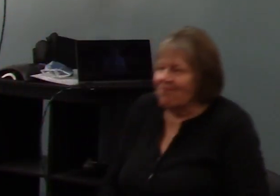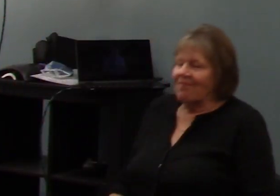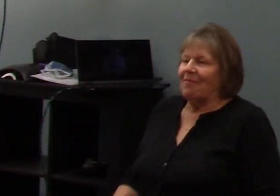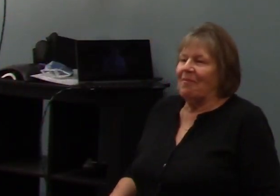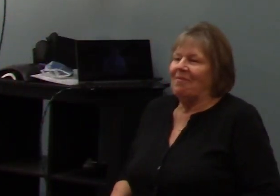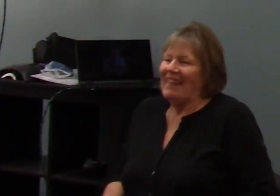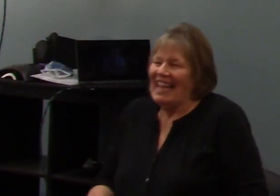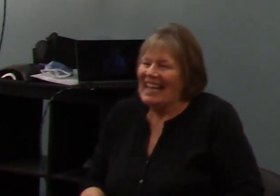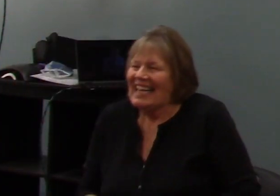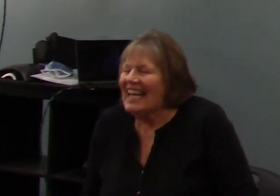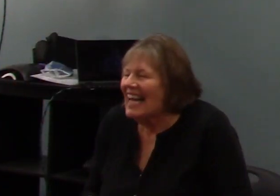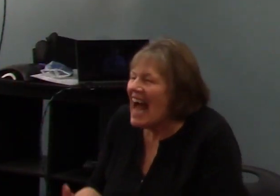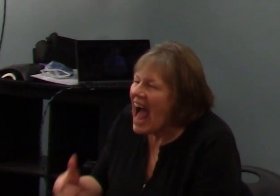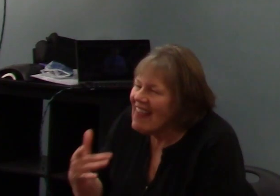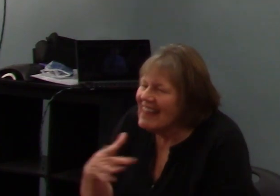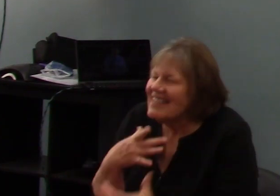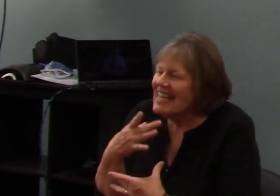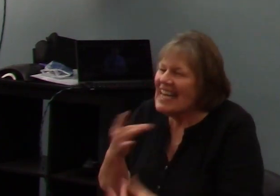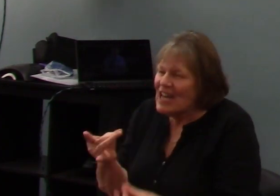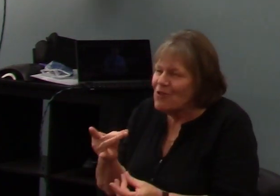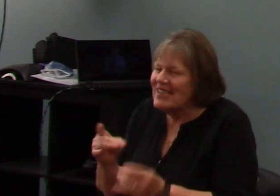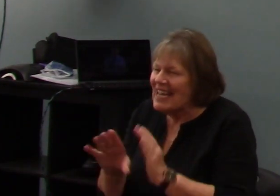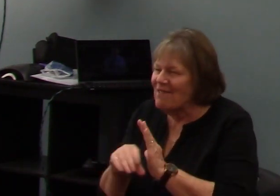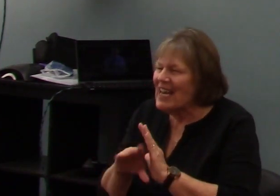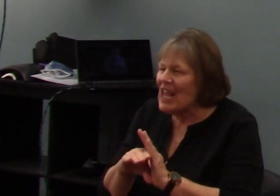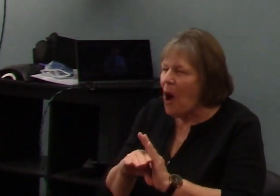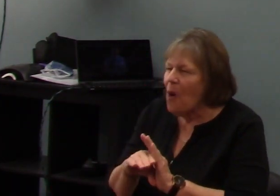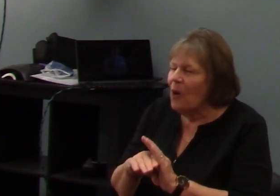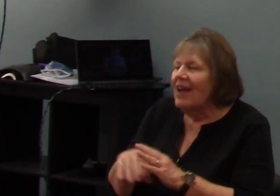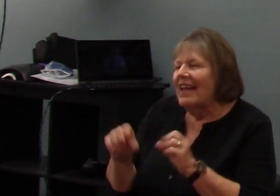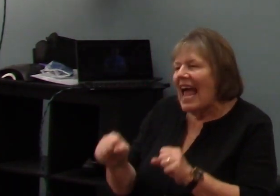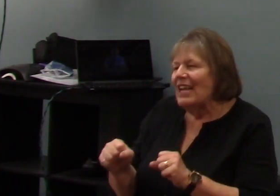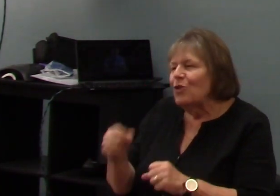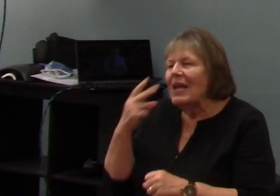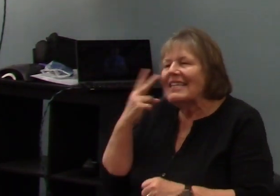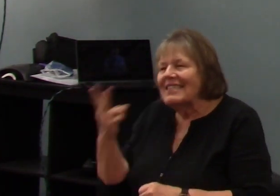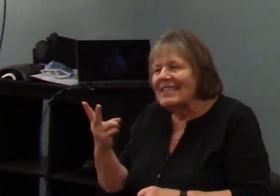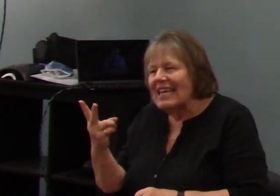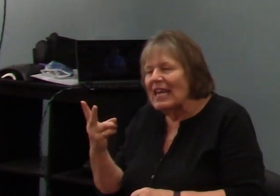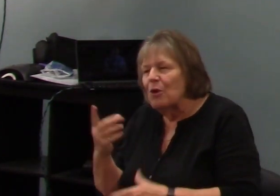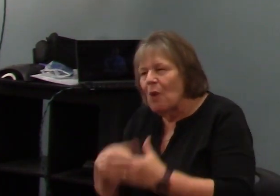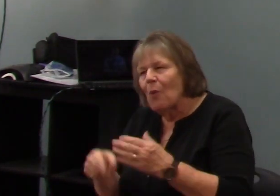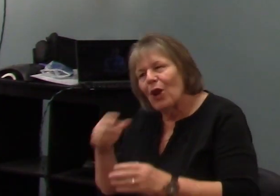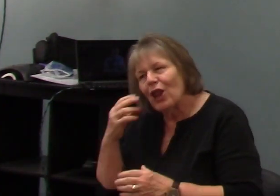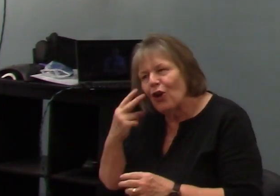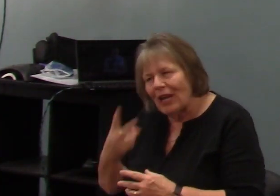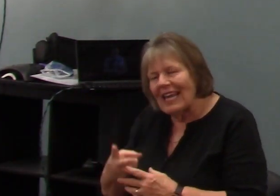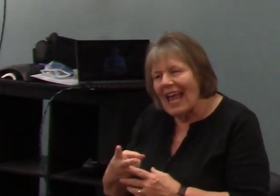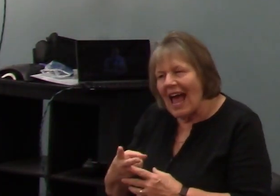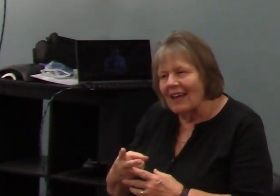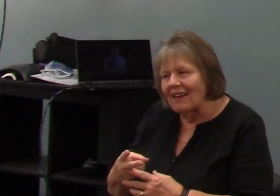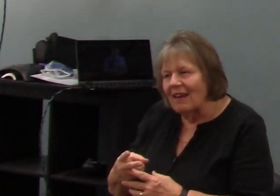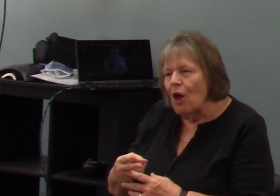anyway, I think it's kind of an interesting video, so you can see the picture of what we're looking at here. 1 part in 10 to the 62.